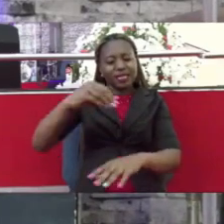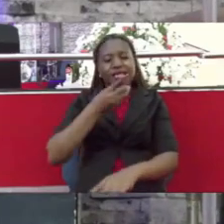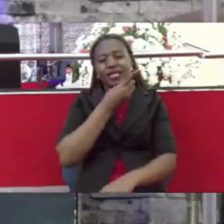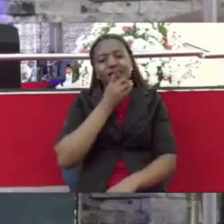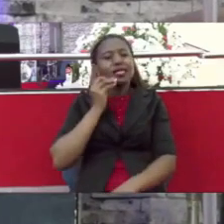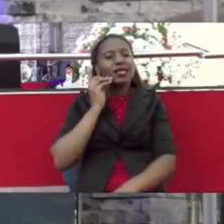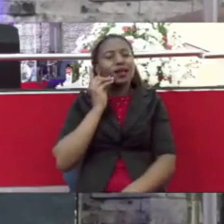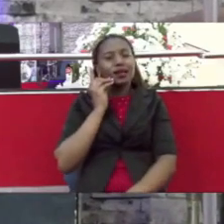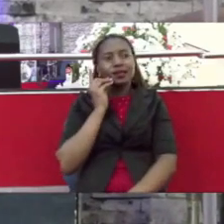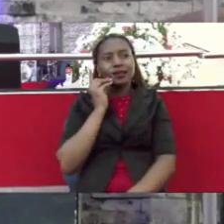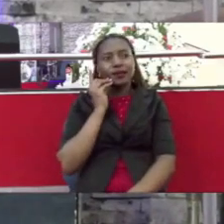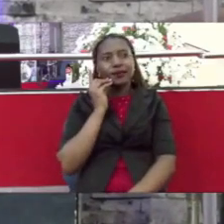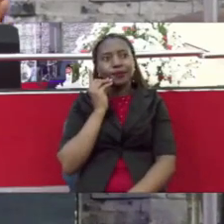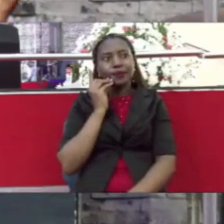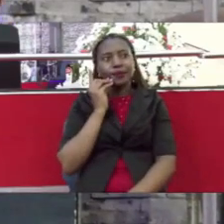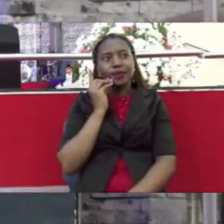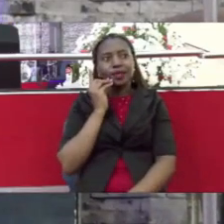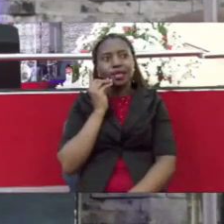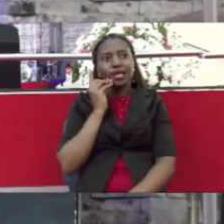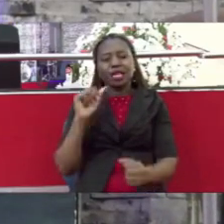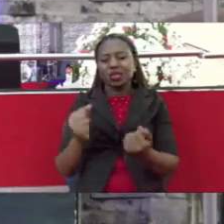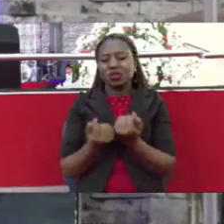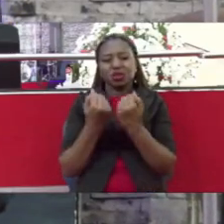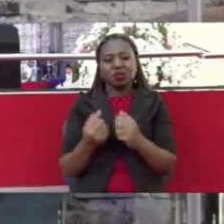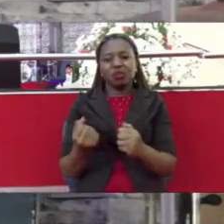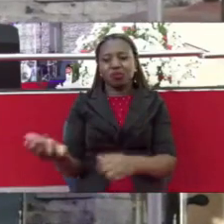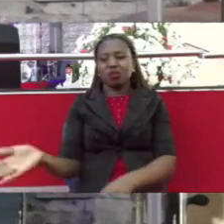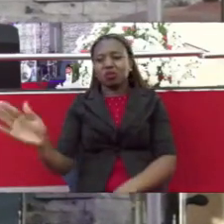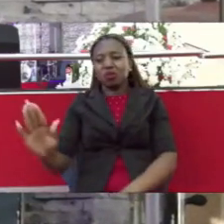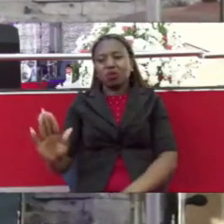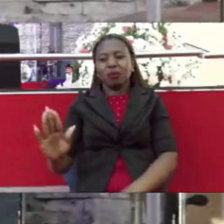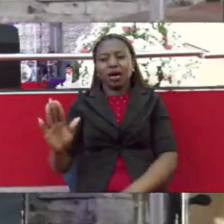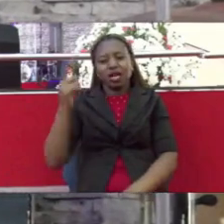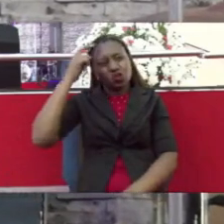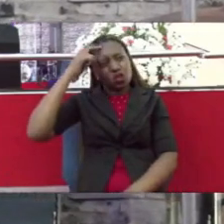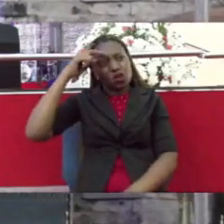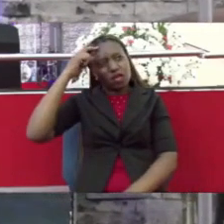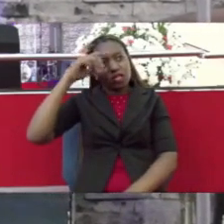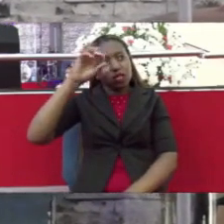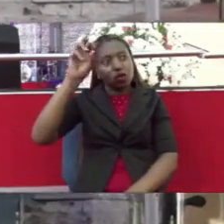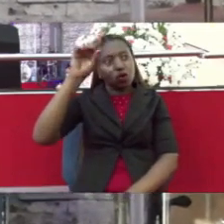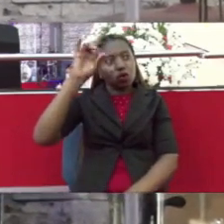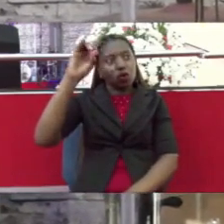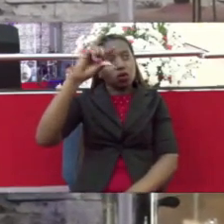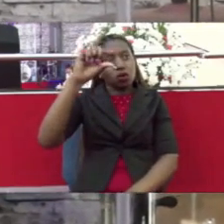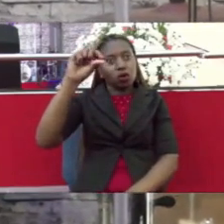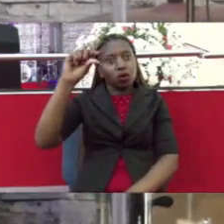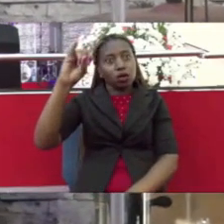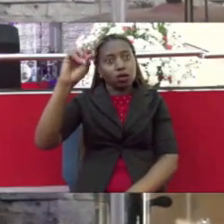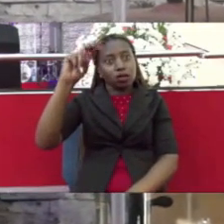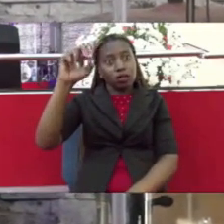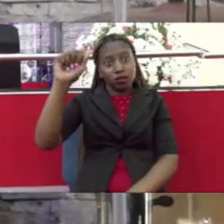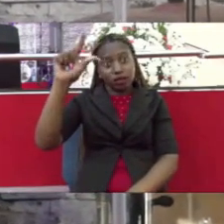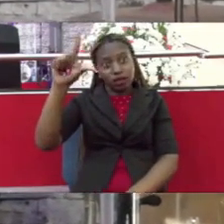ngozi ile inakauka, it can never go back where it was. Hairudi mahali ambapo ilikokuweko. Sometimes when you go through stuff, wakati